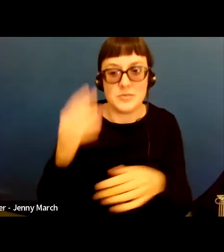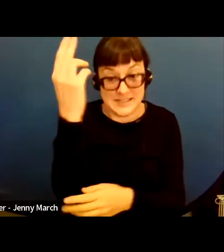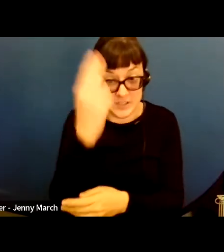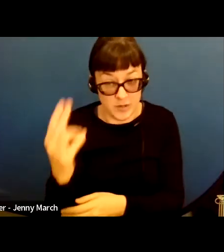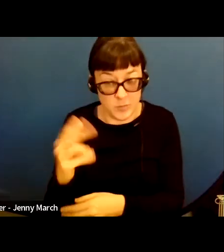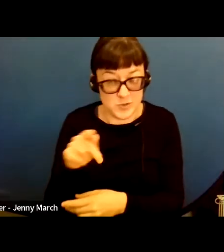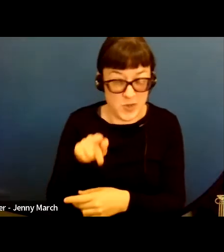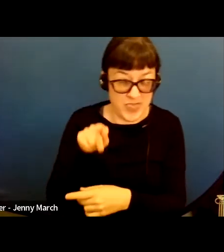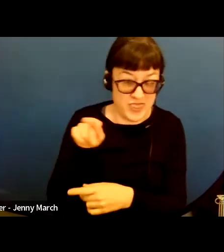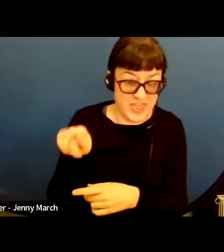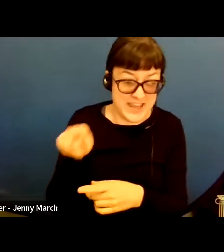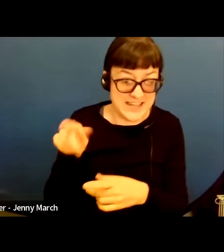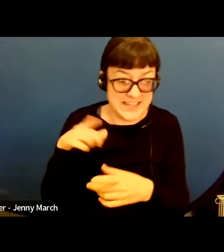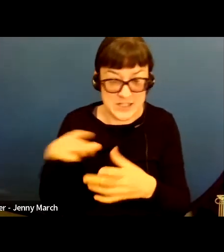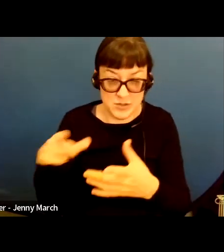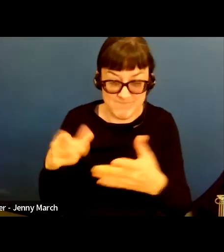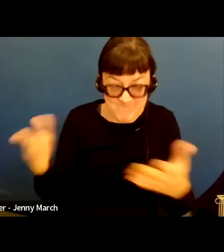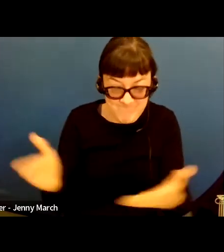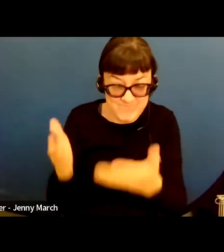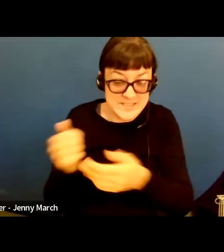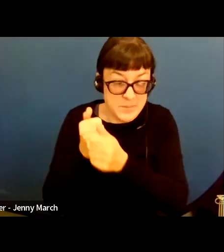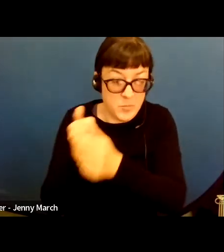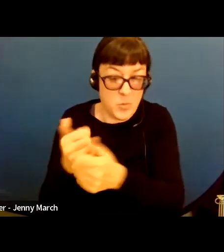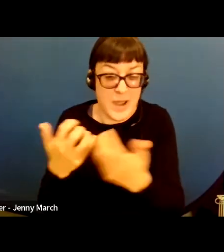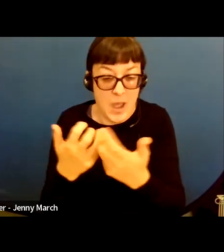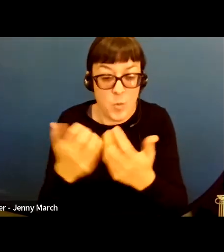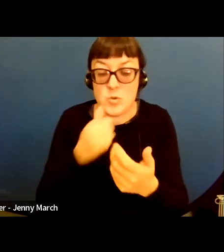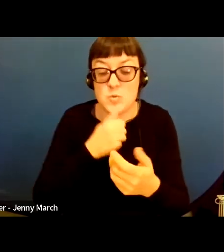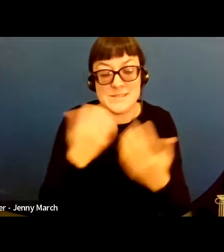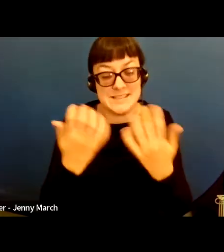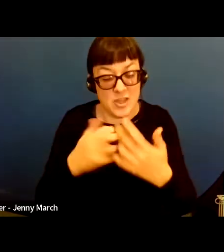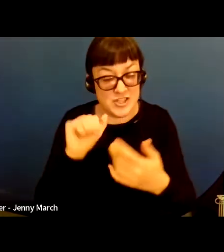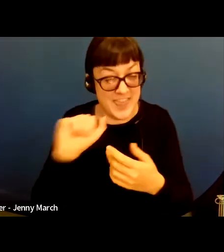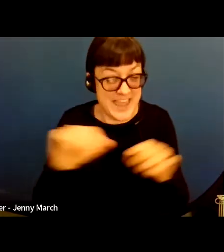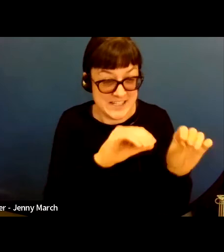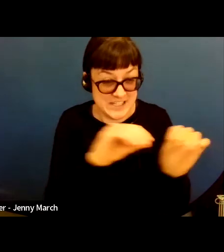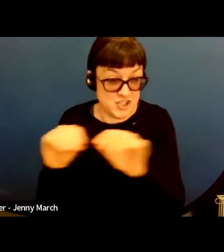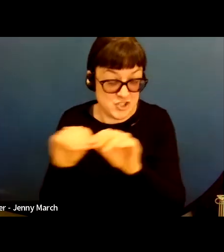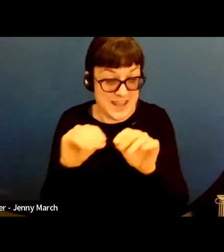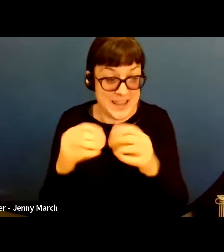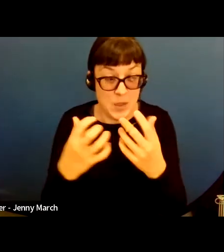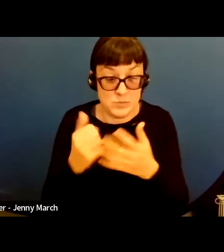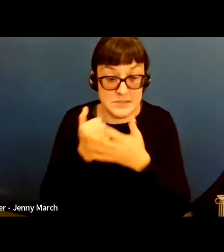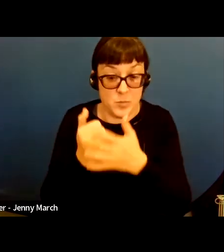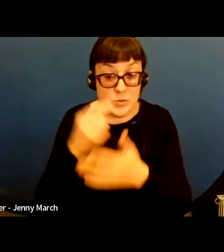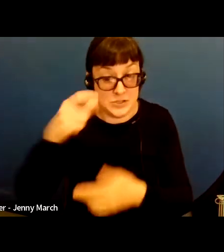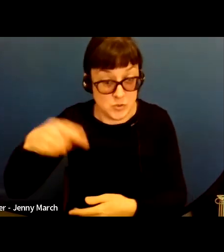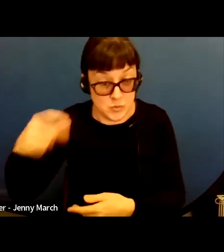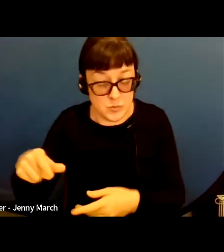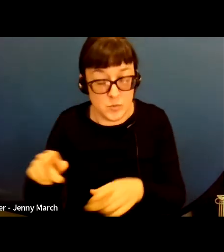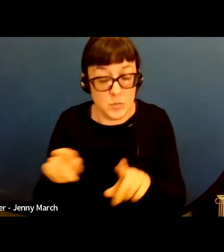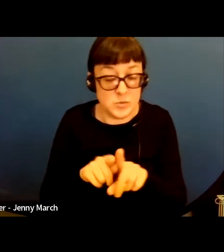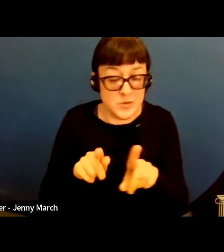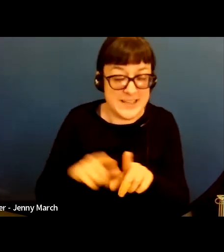teacher capacity around adopting technology in their pedagogy and teaching. And we need to do better in terms of understanding local needs